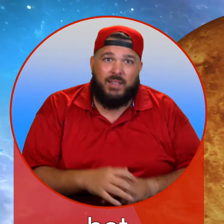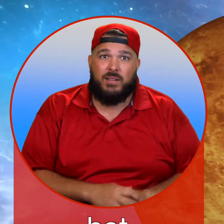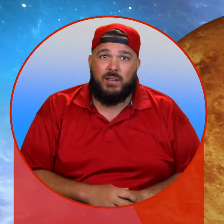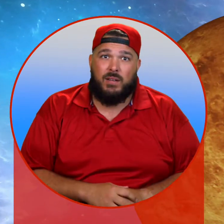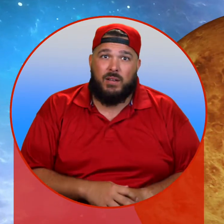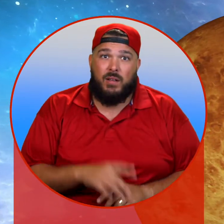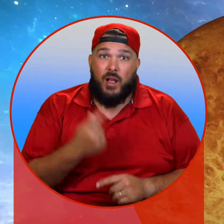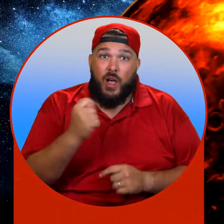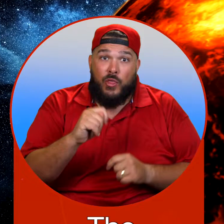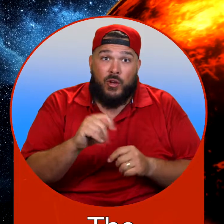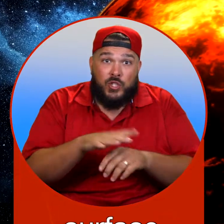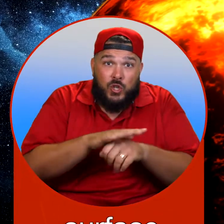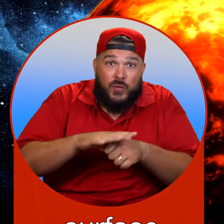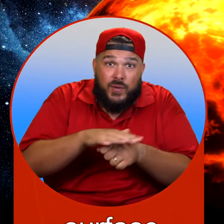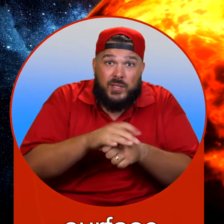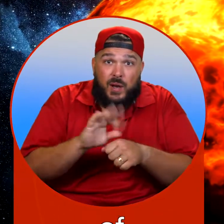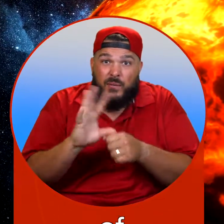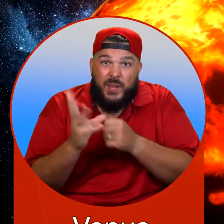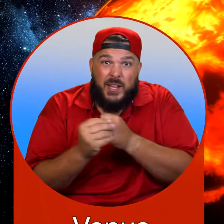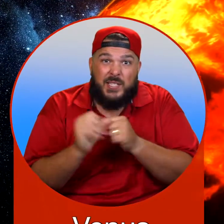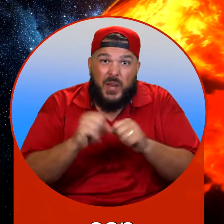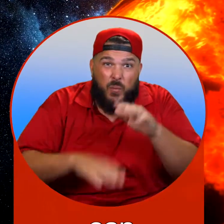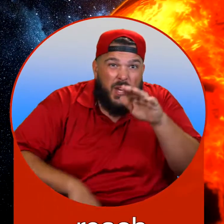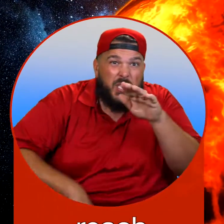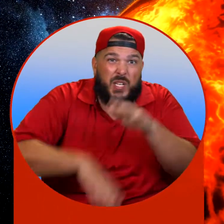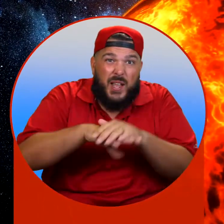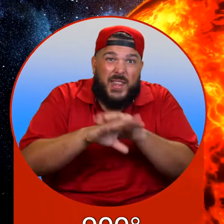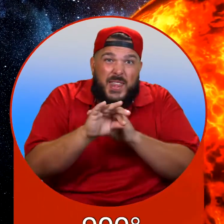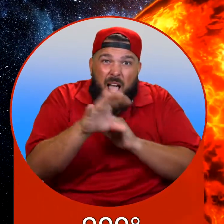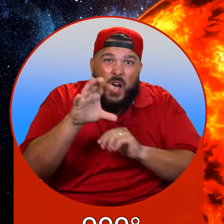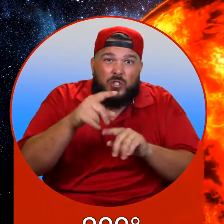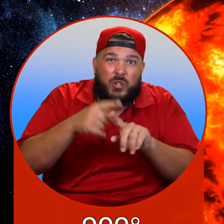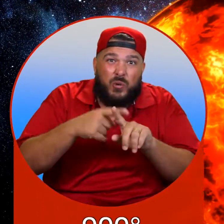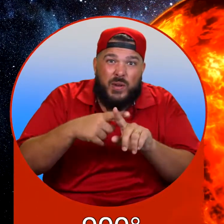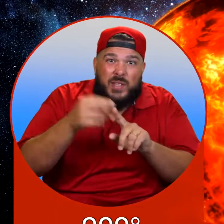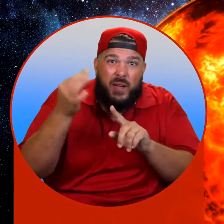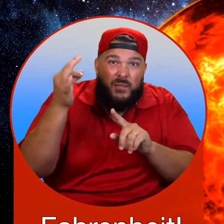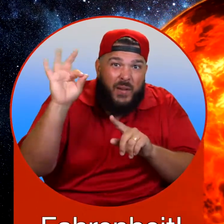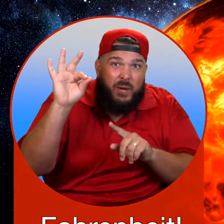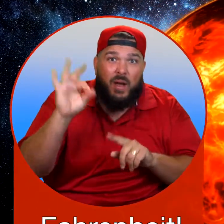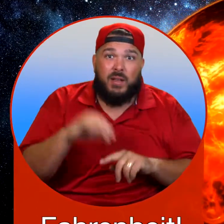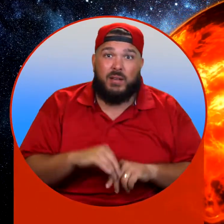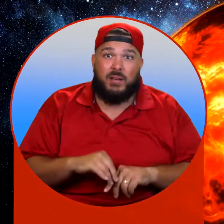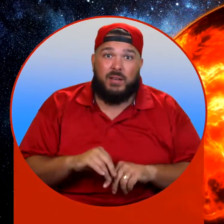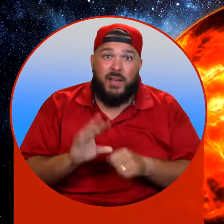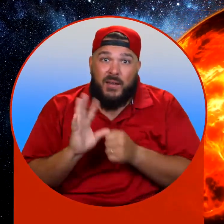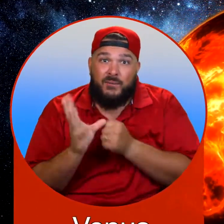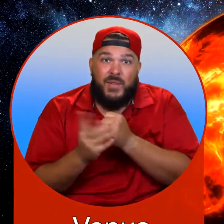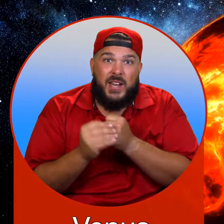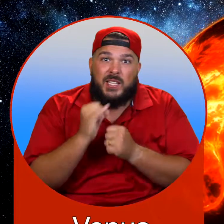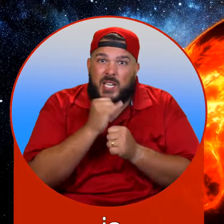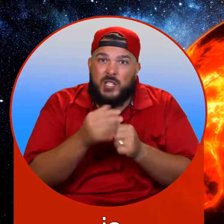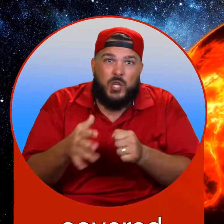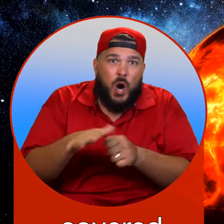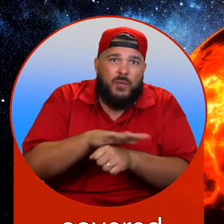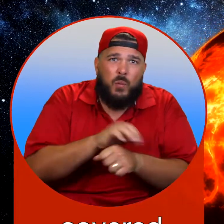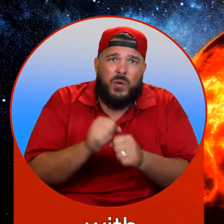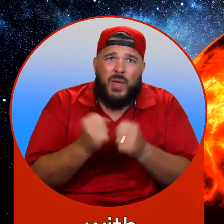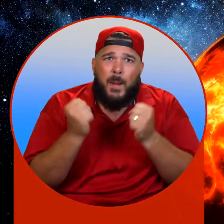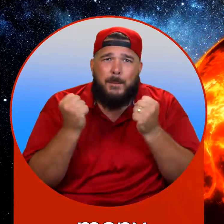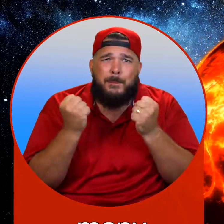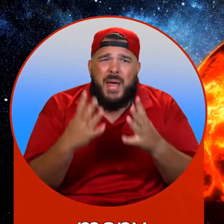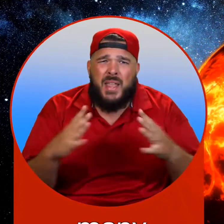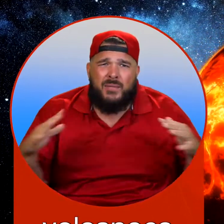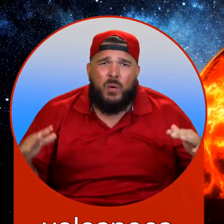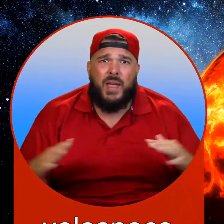hot the surface of Venus can reach 900 degrees Fahrenheit Venus is covered